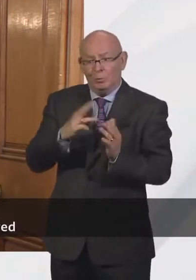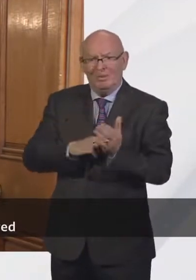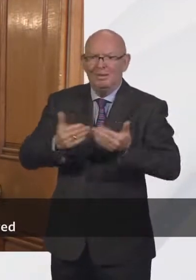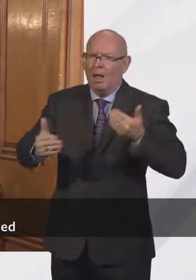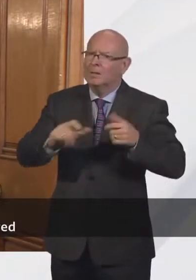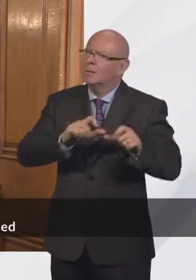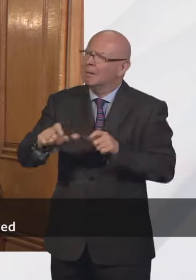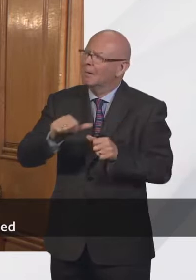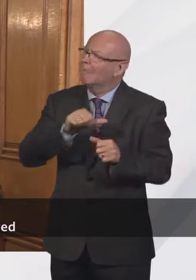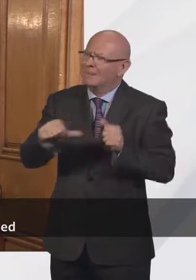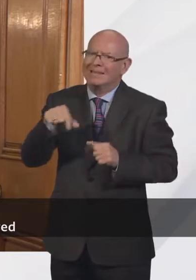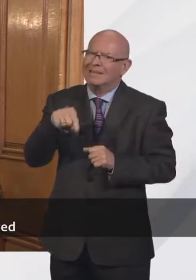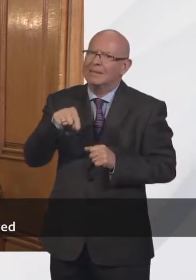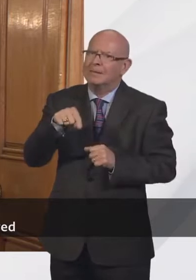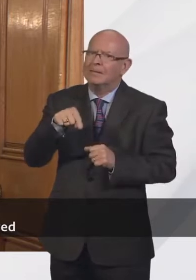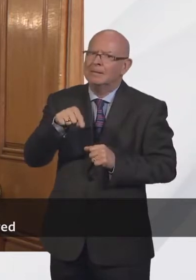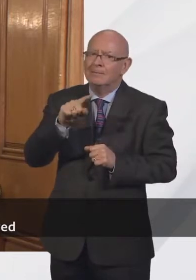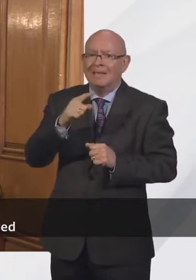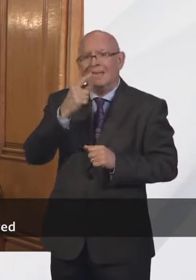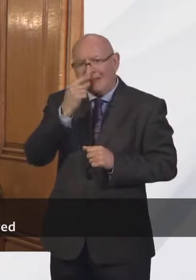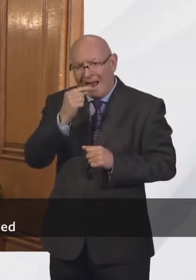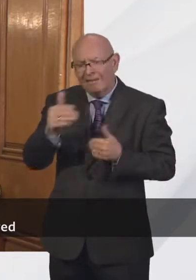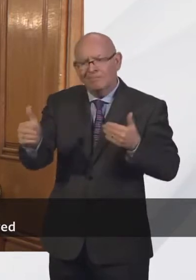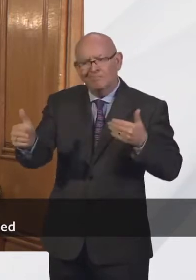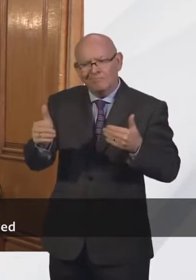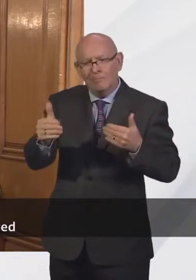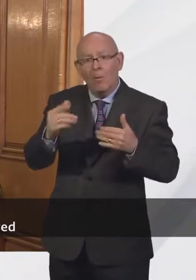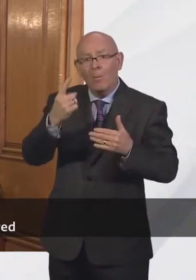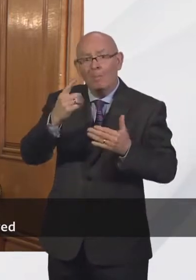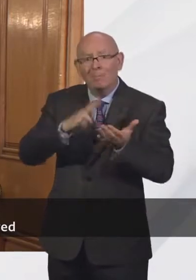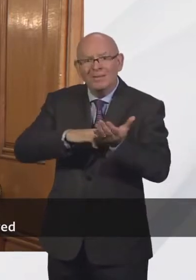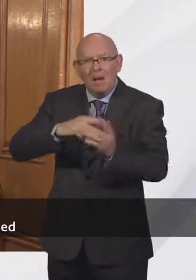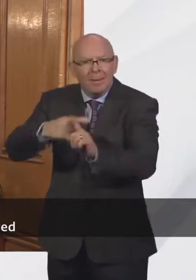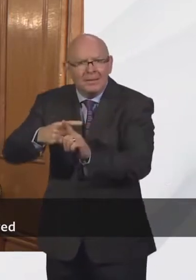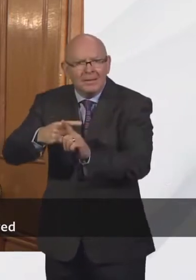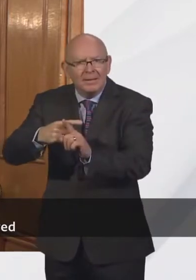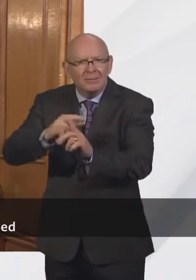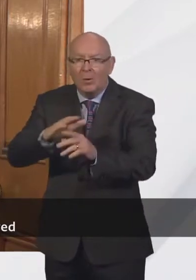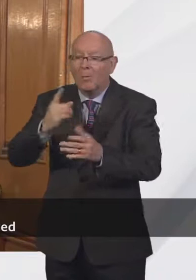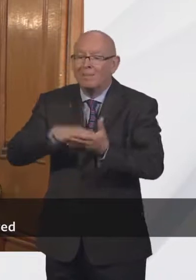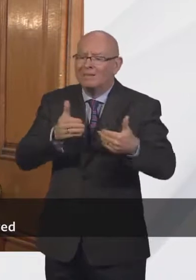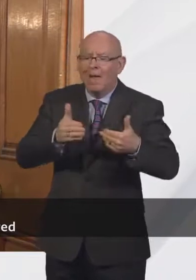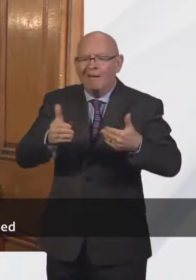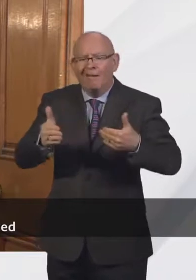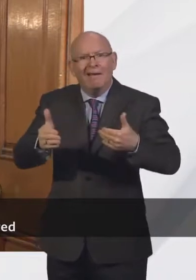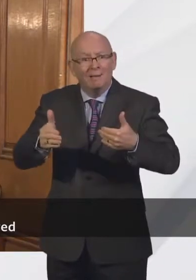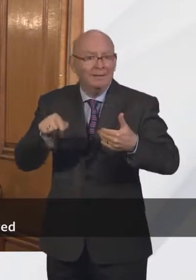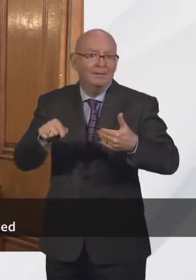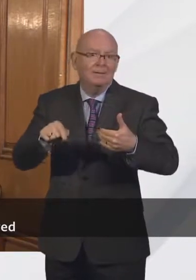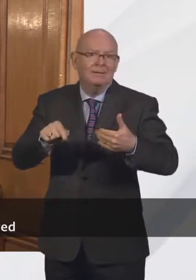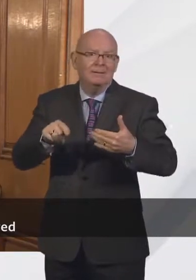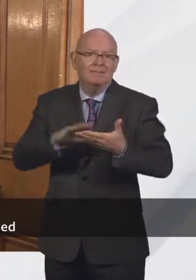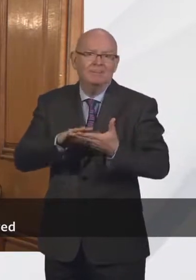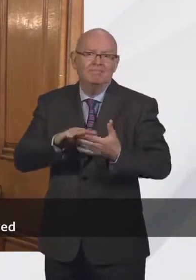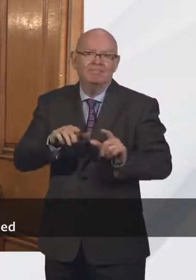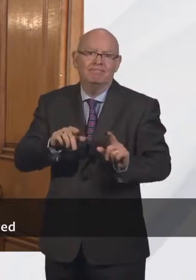risk of transmission. And these precautions could include installing screens, making sure people face away